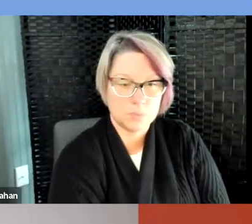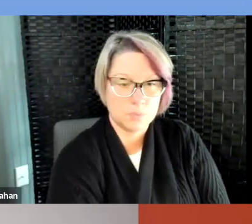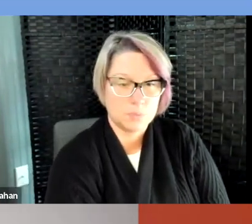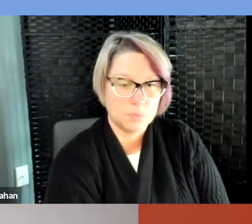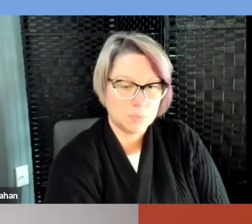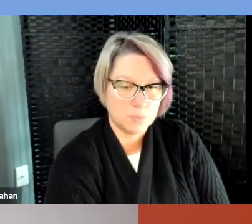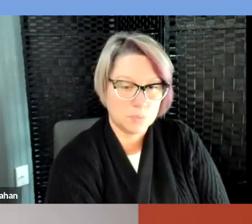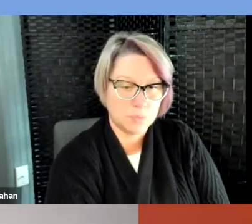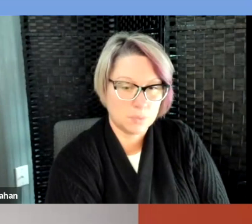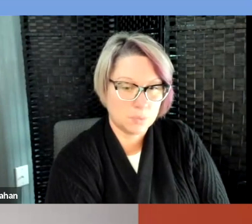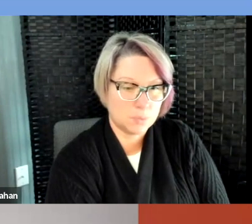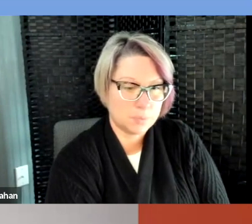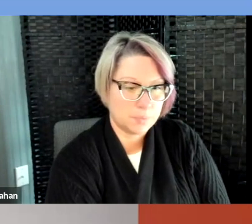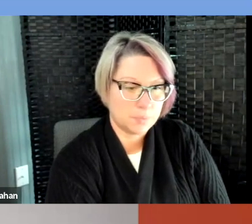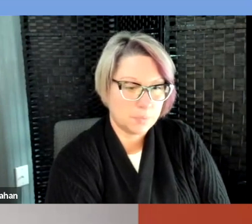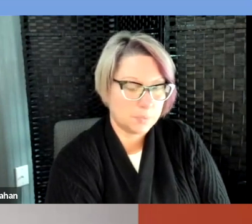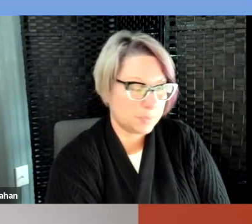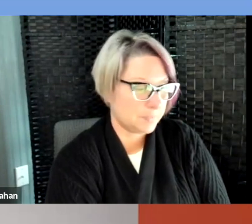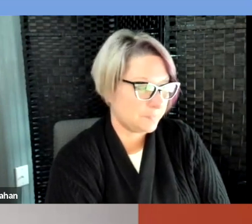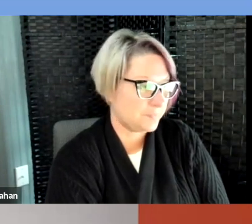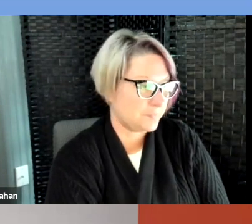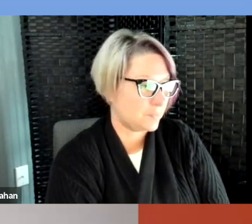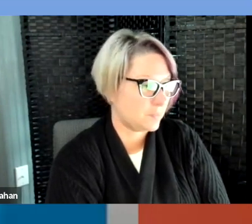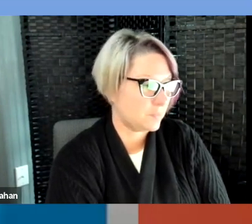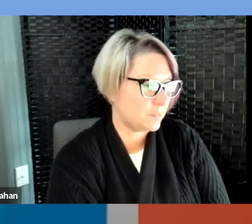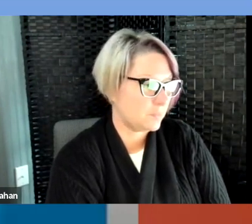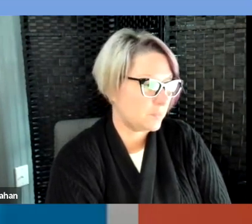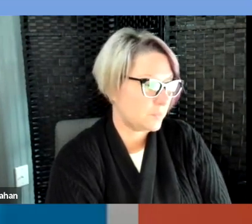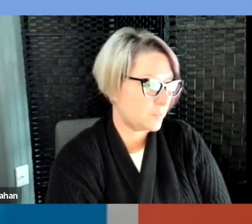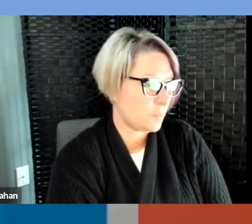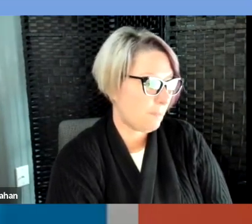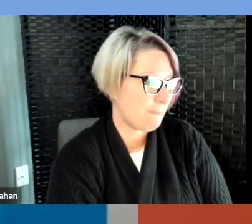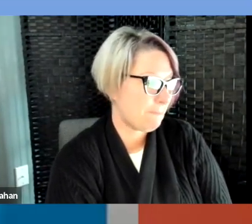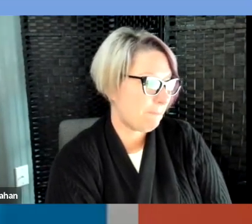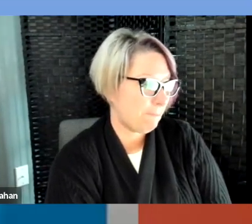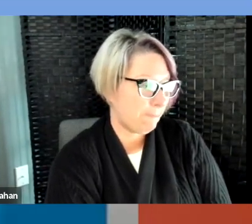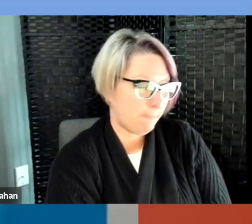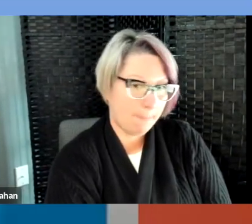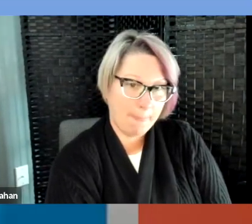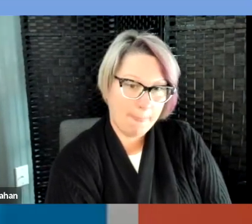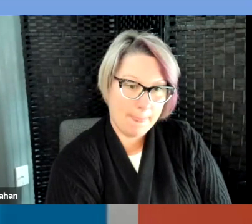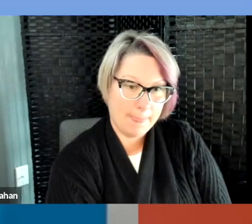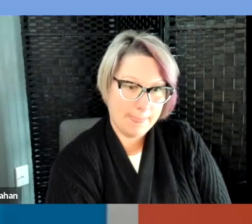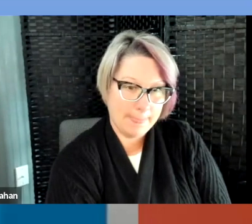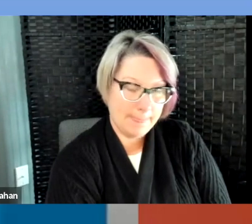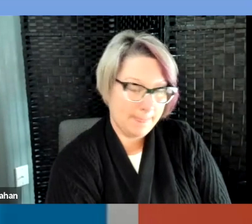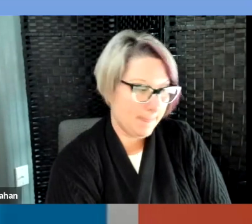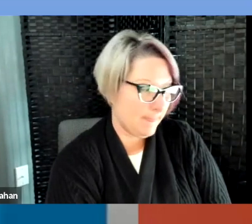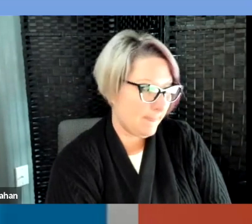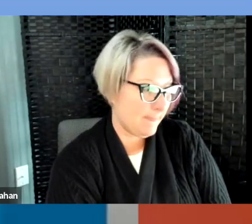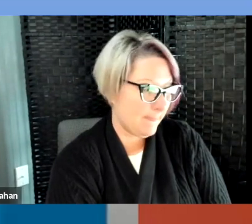Okay, so now we just have to research the food of Taiwan. Oh yeah, I just love bubble tea. I have some right